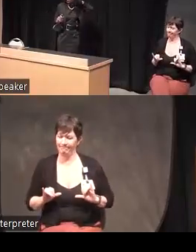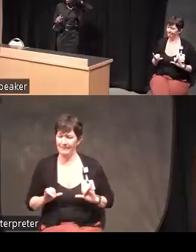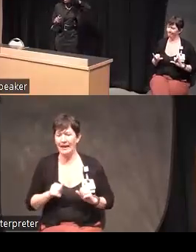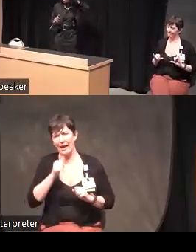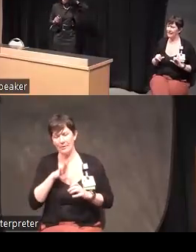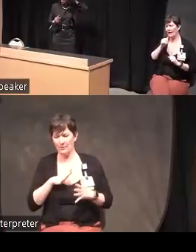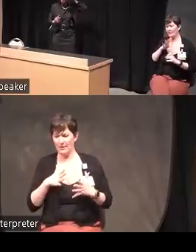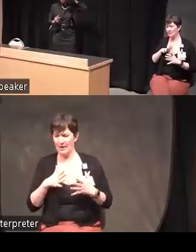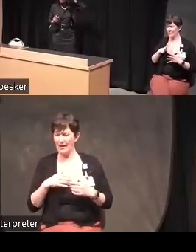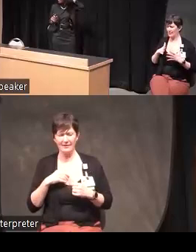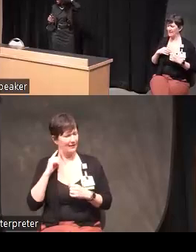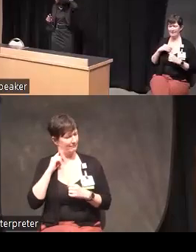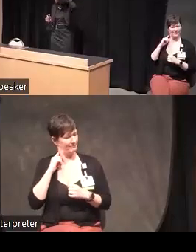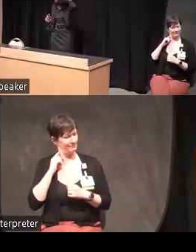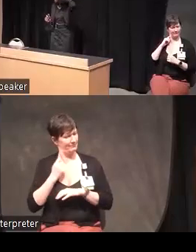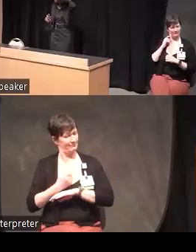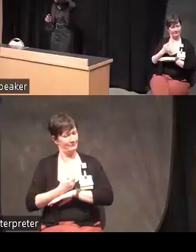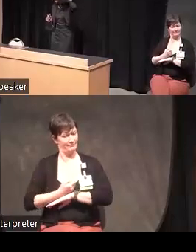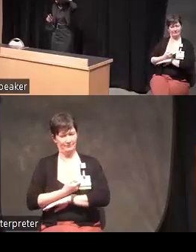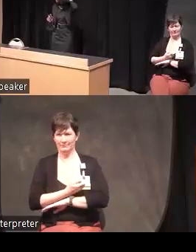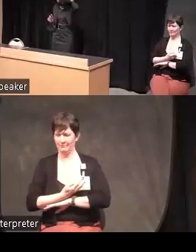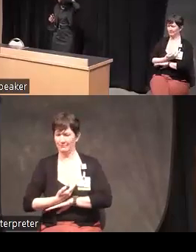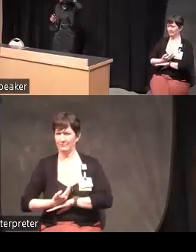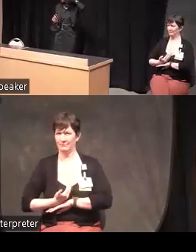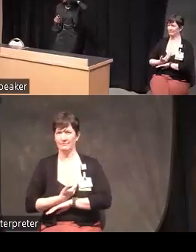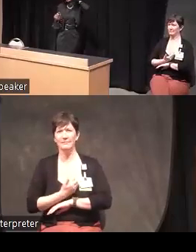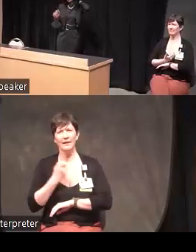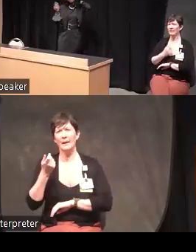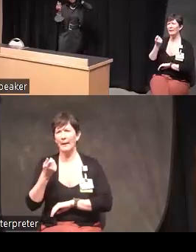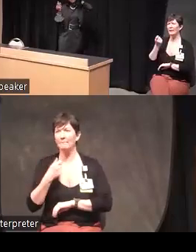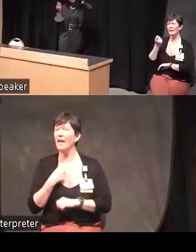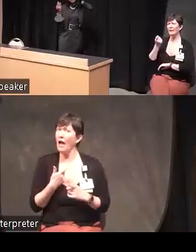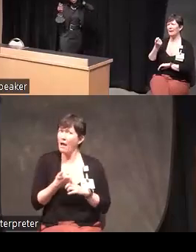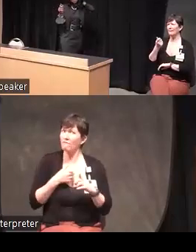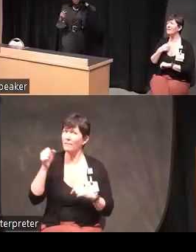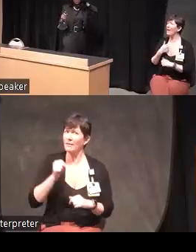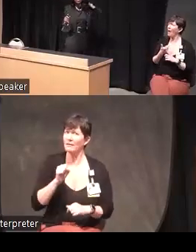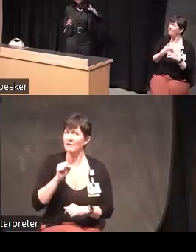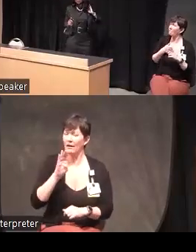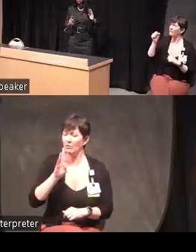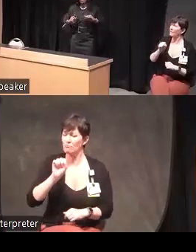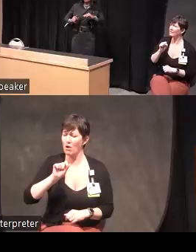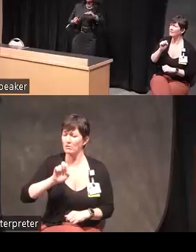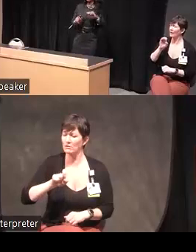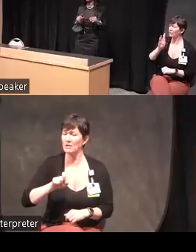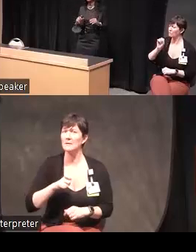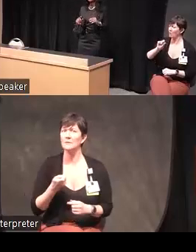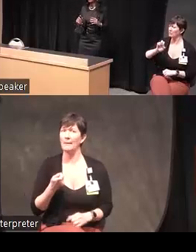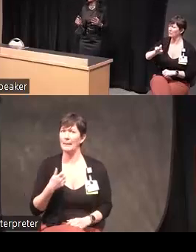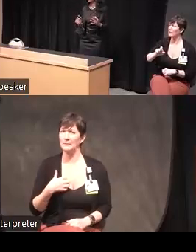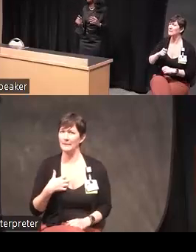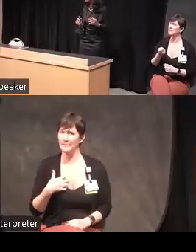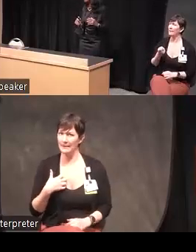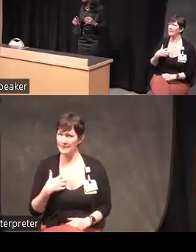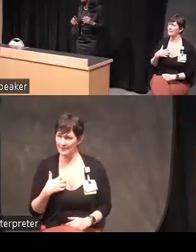this point, the hair on the back of my neck is starting to tingle. And I am from the South Bronx, so I'm like getting a little